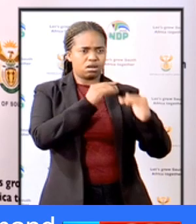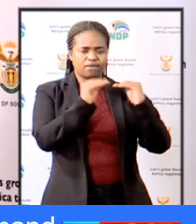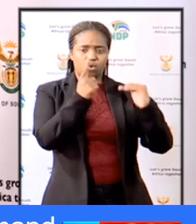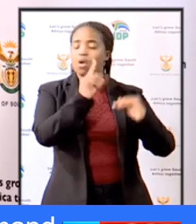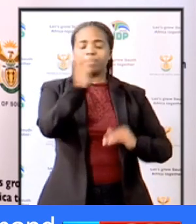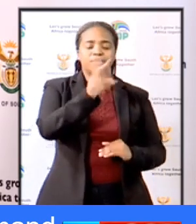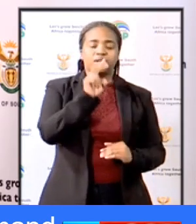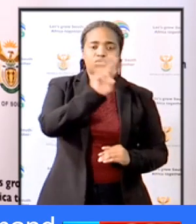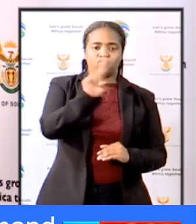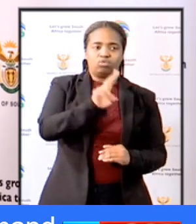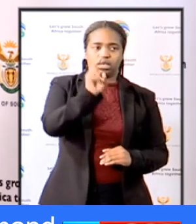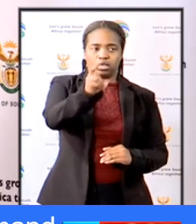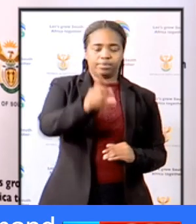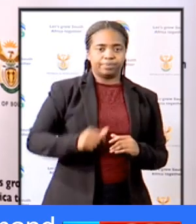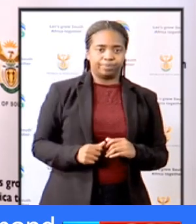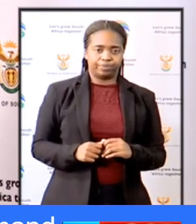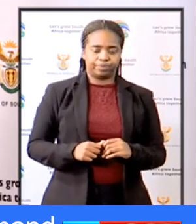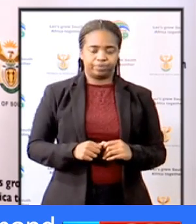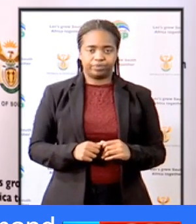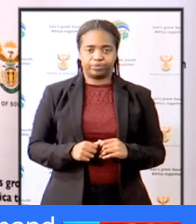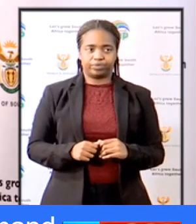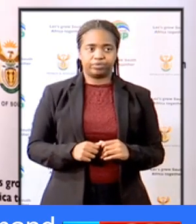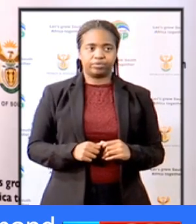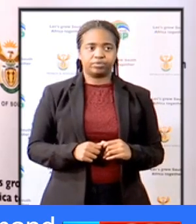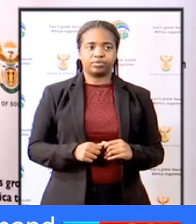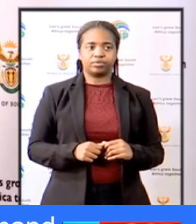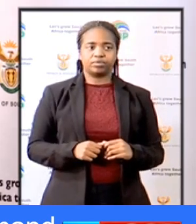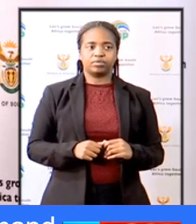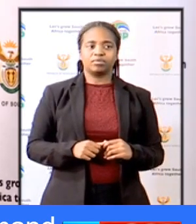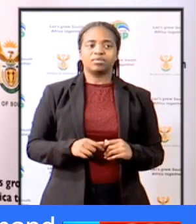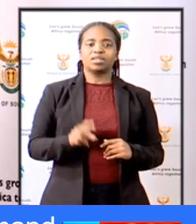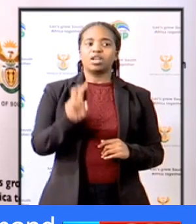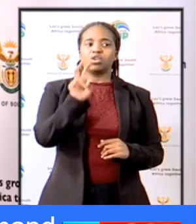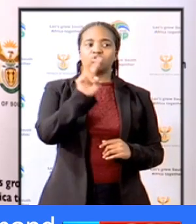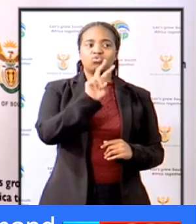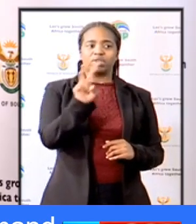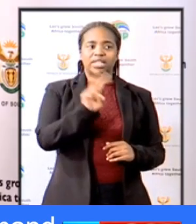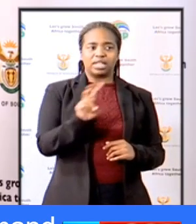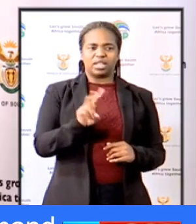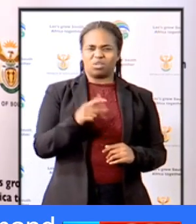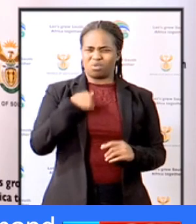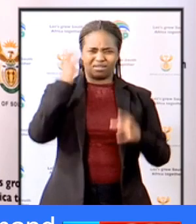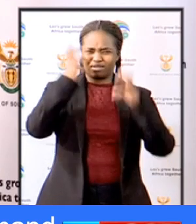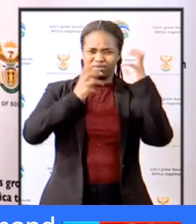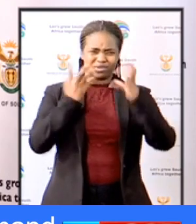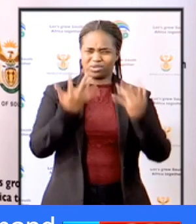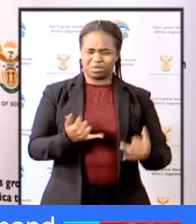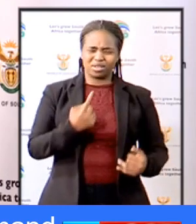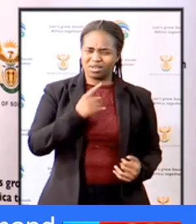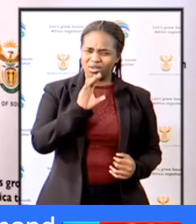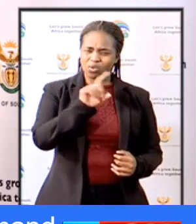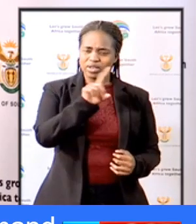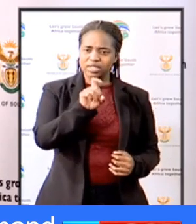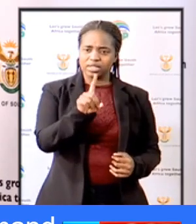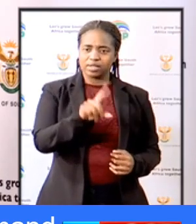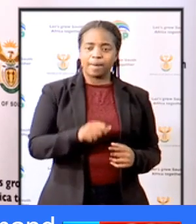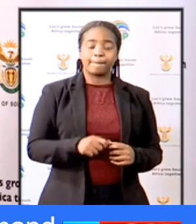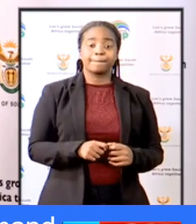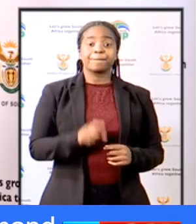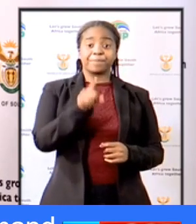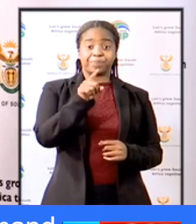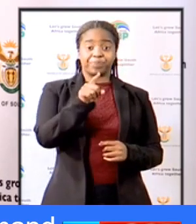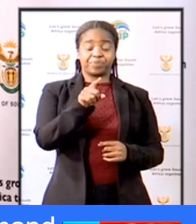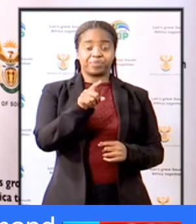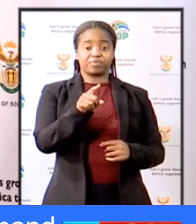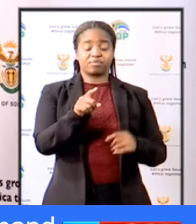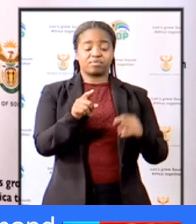Okay, let me read the question again. Okay, yeah, just read the question, because I think we're all confused now. Yeah. What